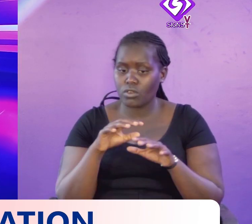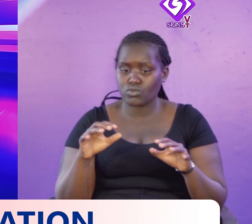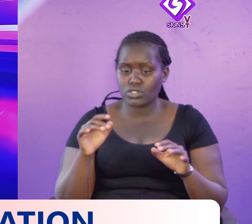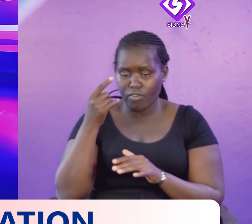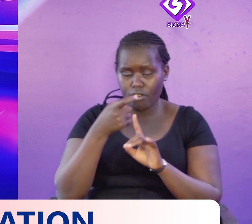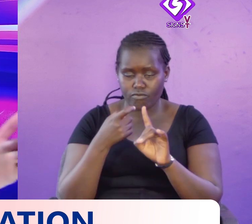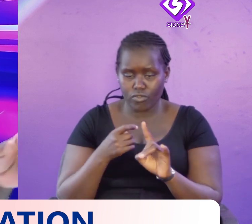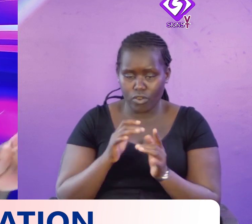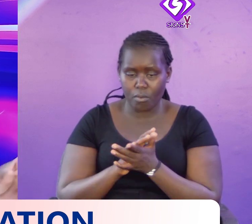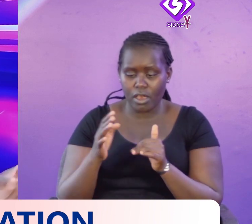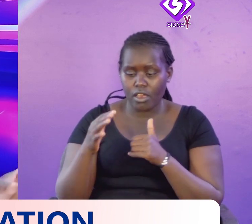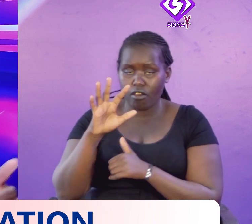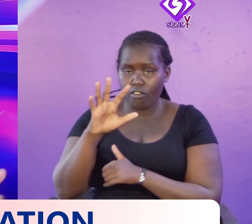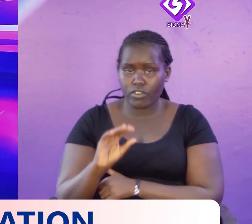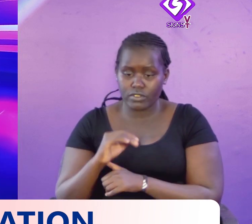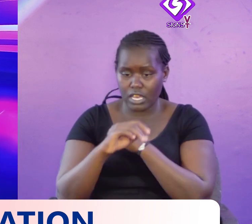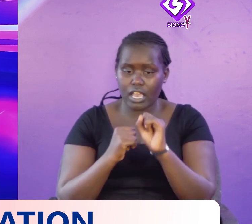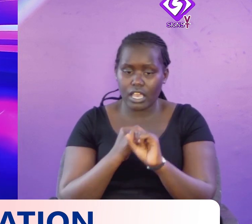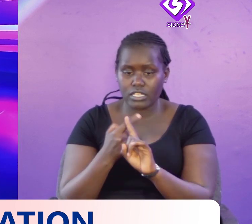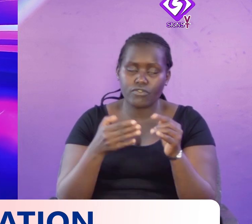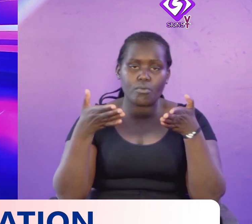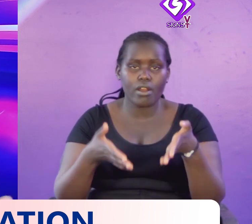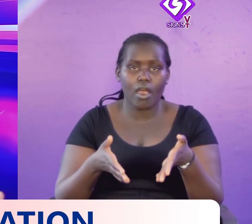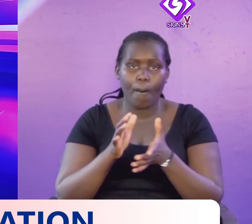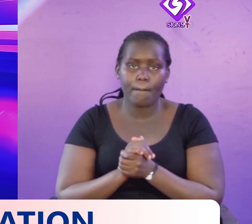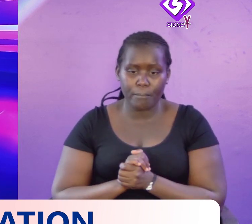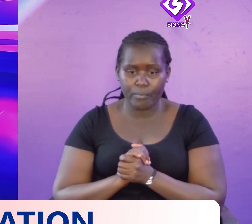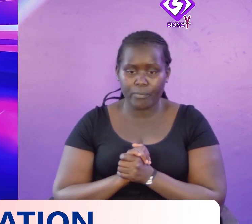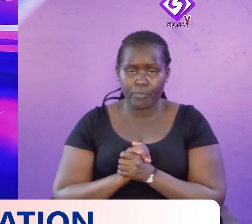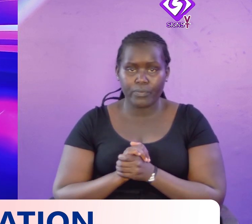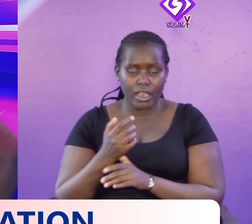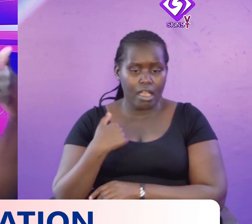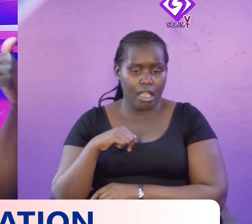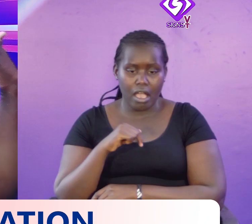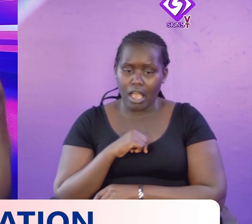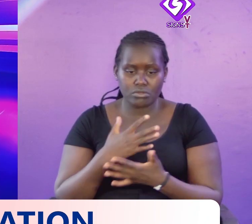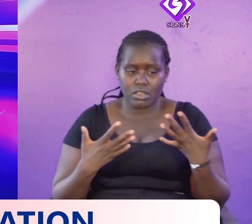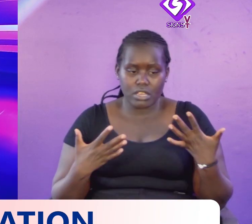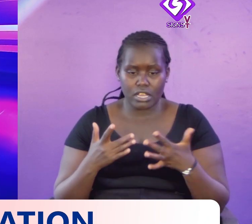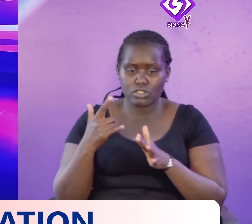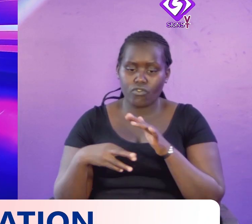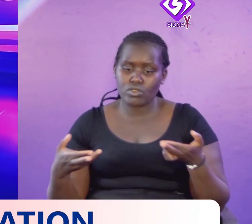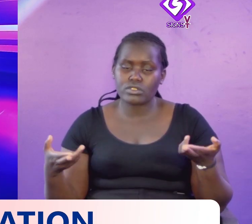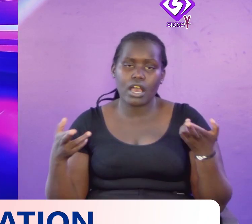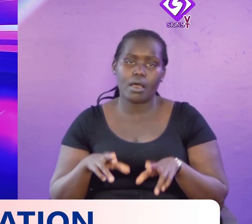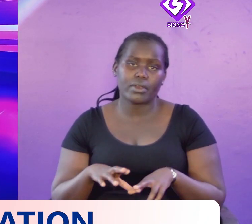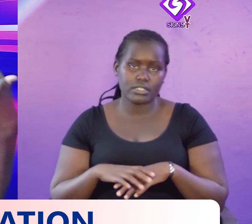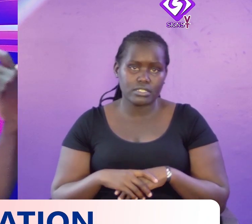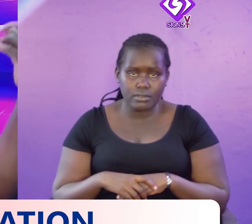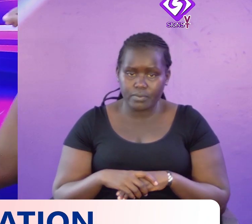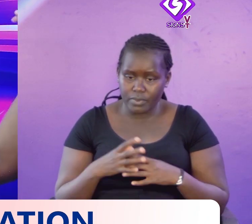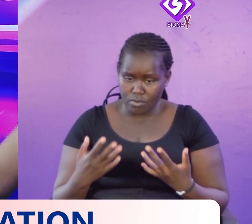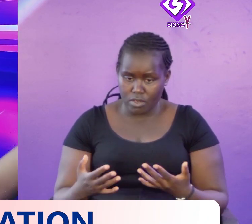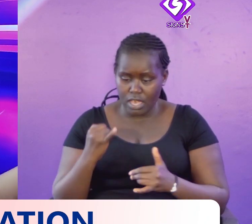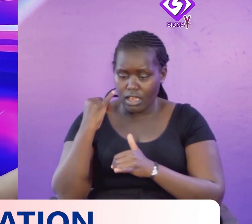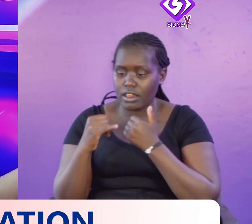from 50 years from now. Right. We are a product of what happened in the